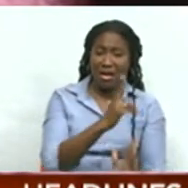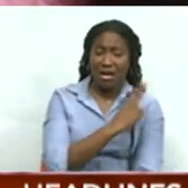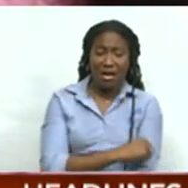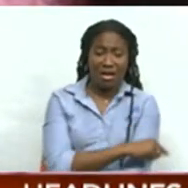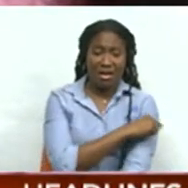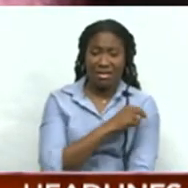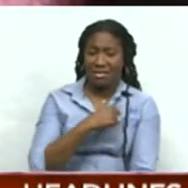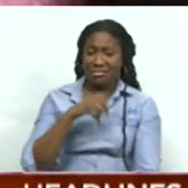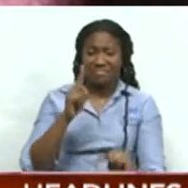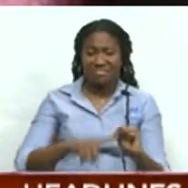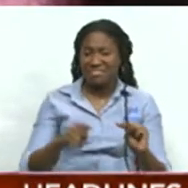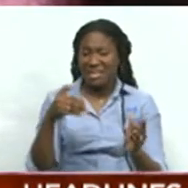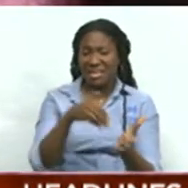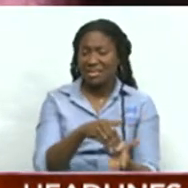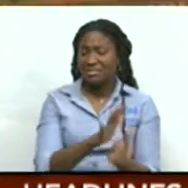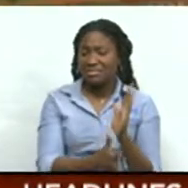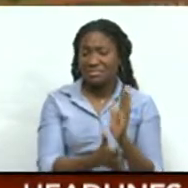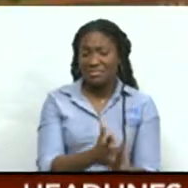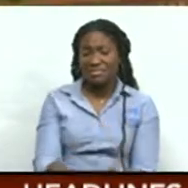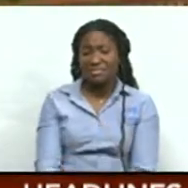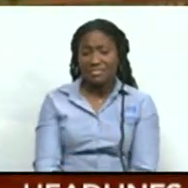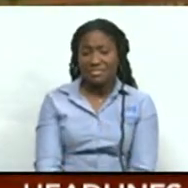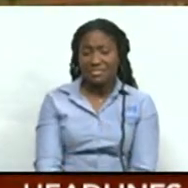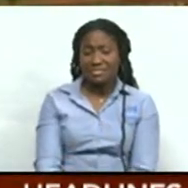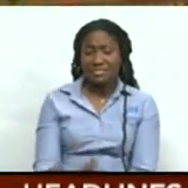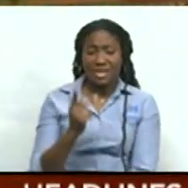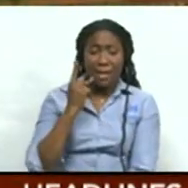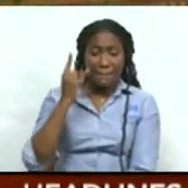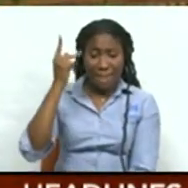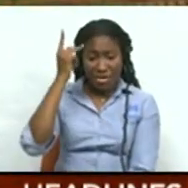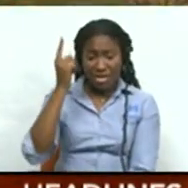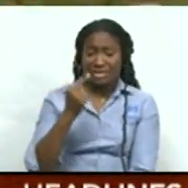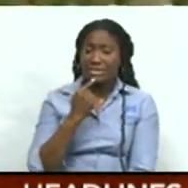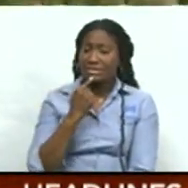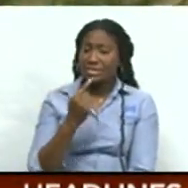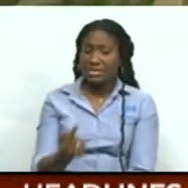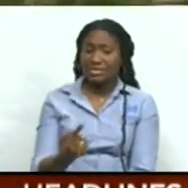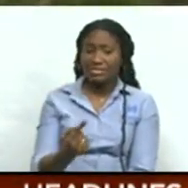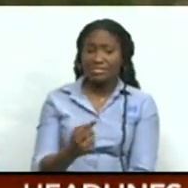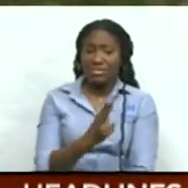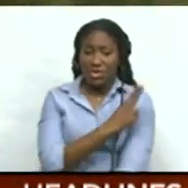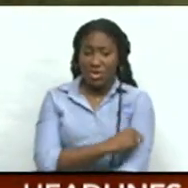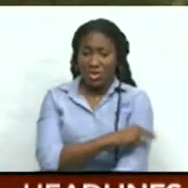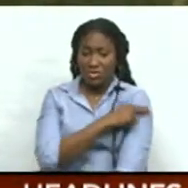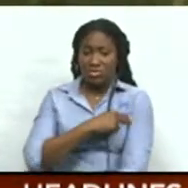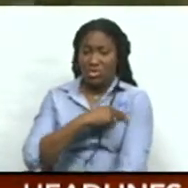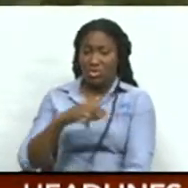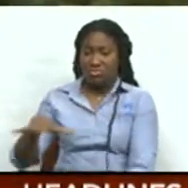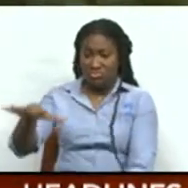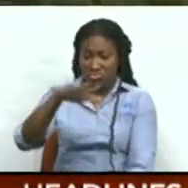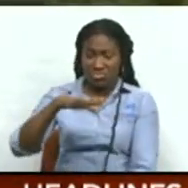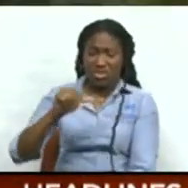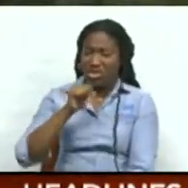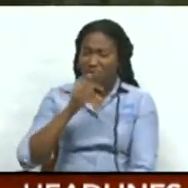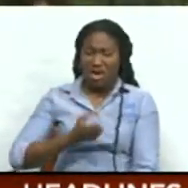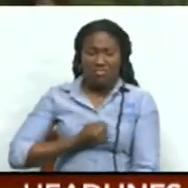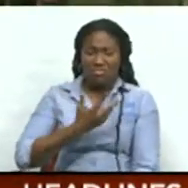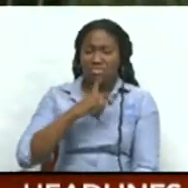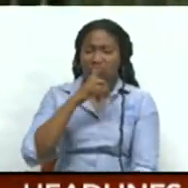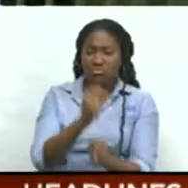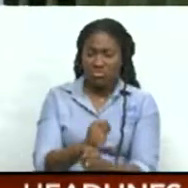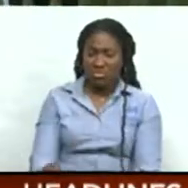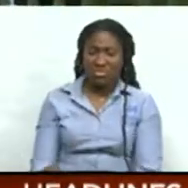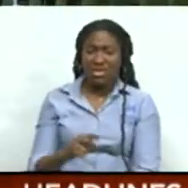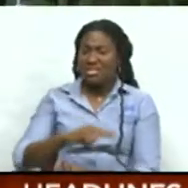I don't think we could again. The parents say the NWRHA is not being truthful when it says parents were informed throughout